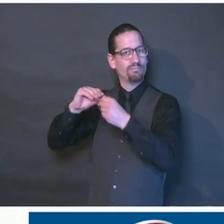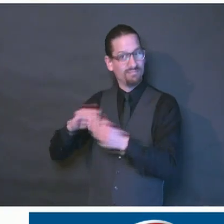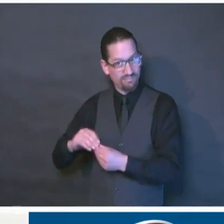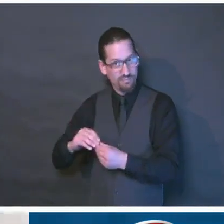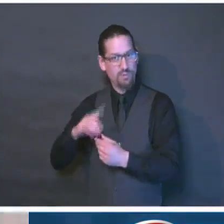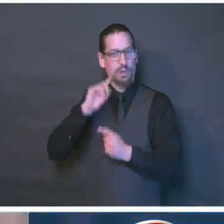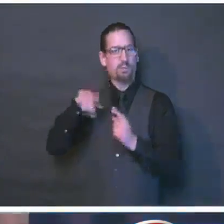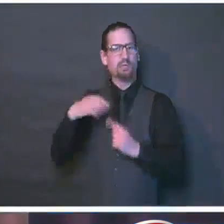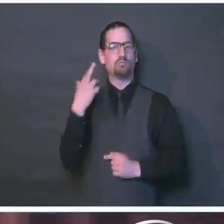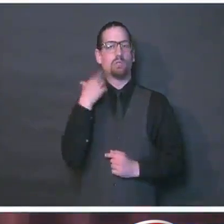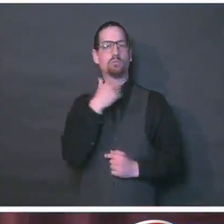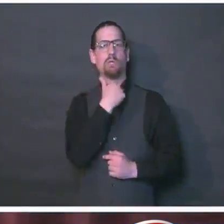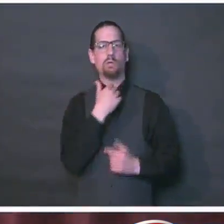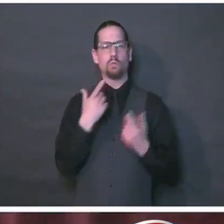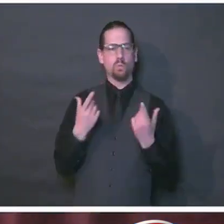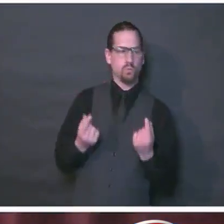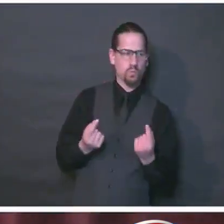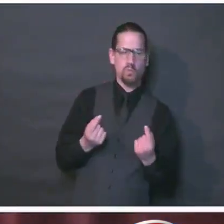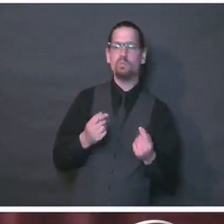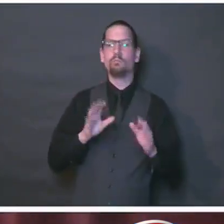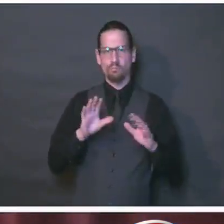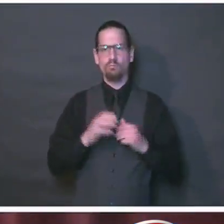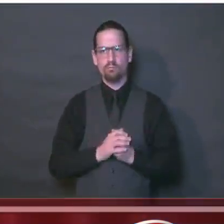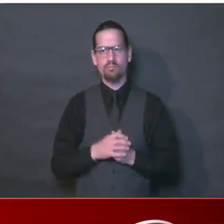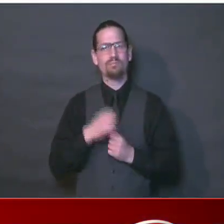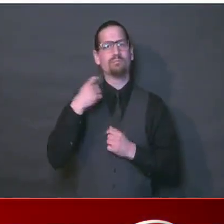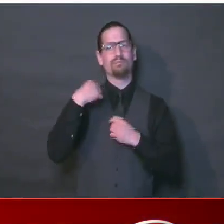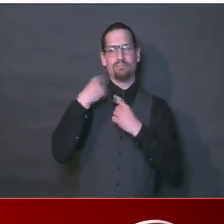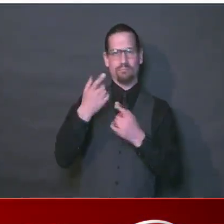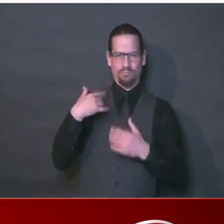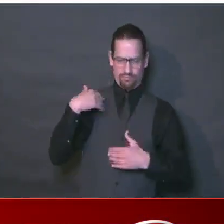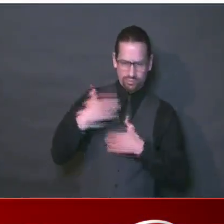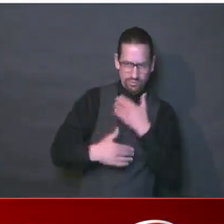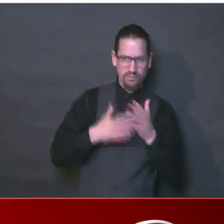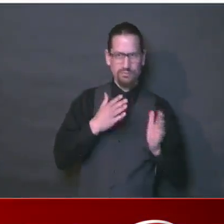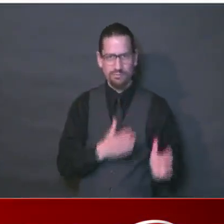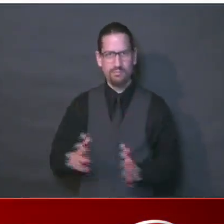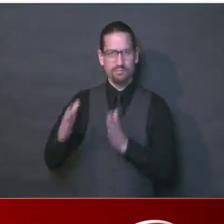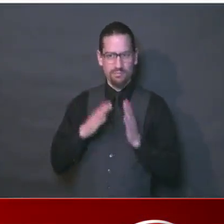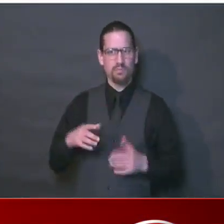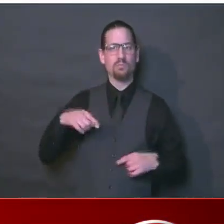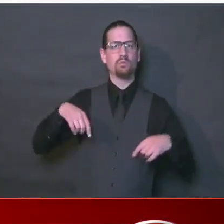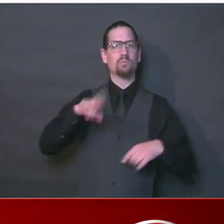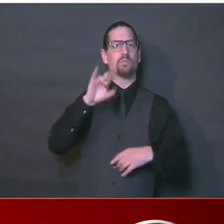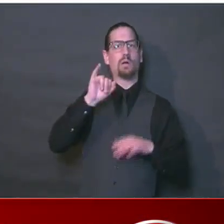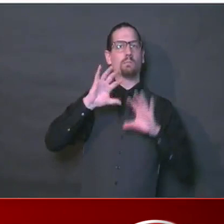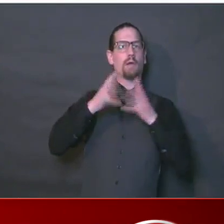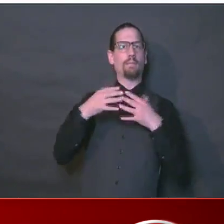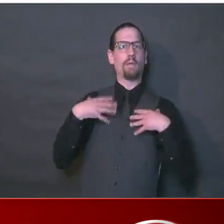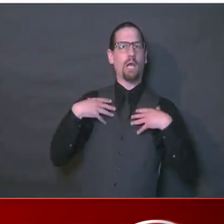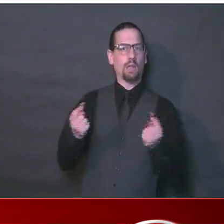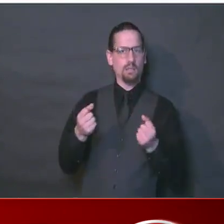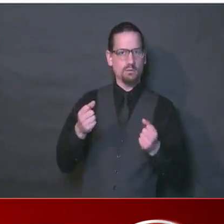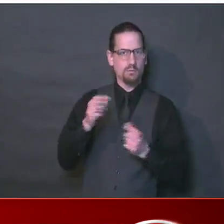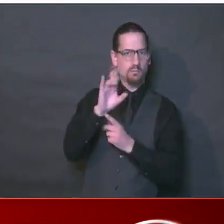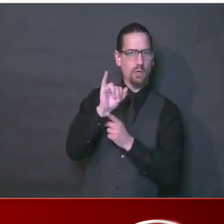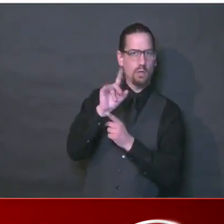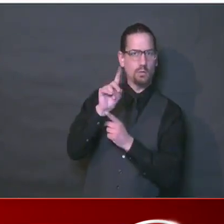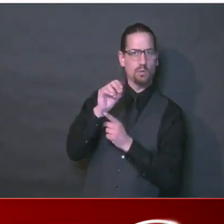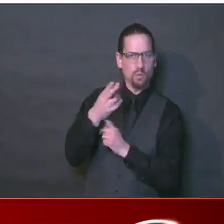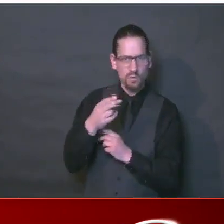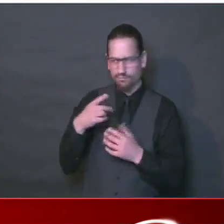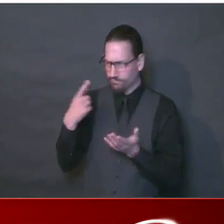across state government, Rhode Island Department of Health, Department of Business Regulation, Commerce, as a team,